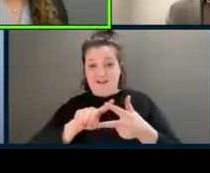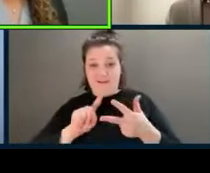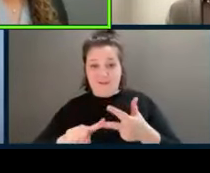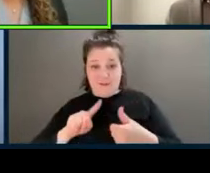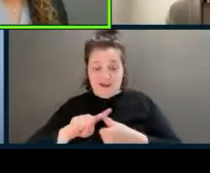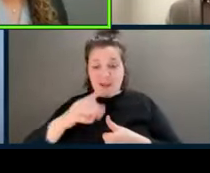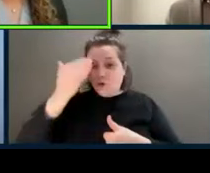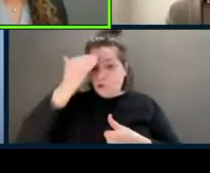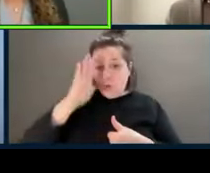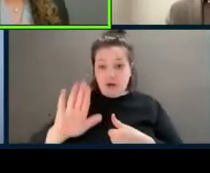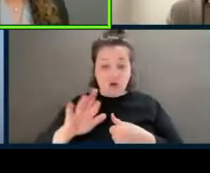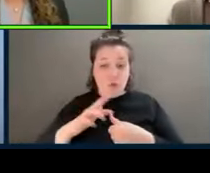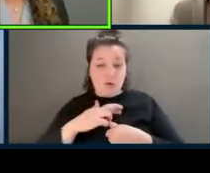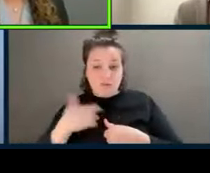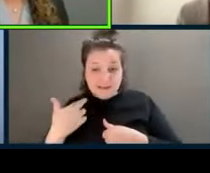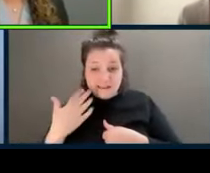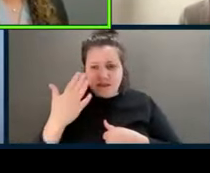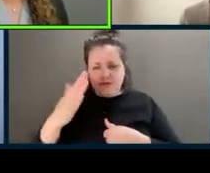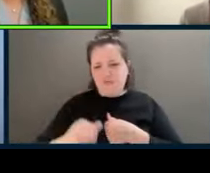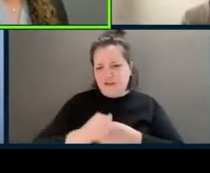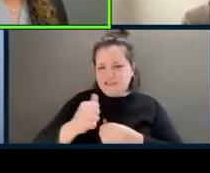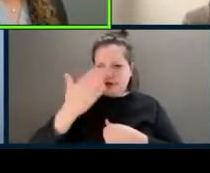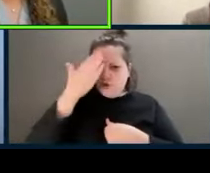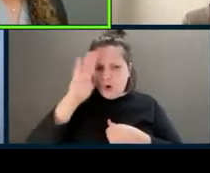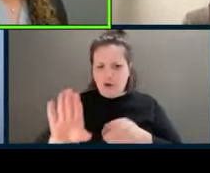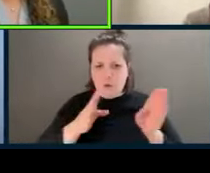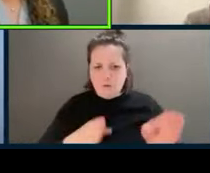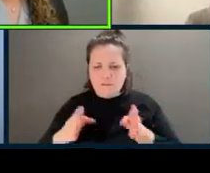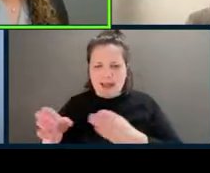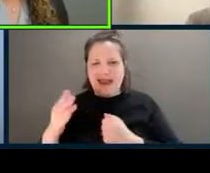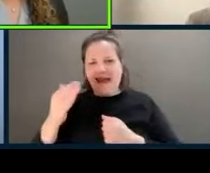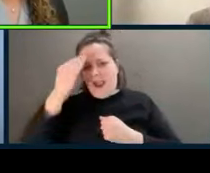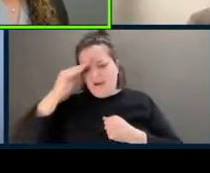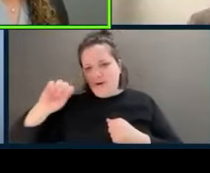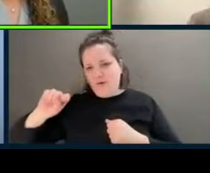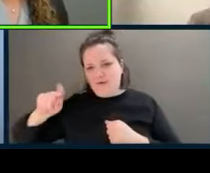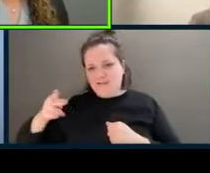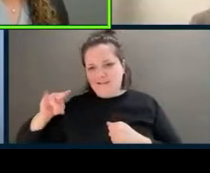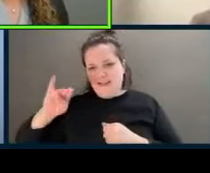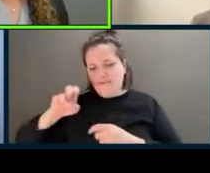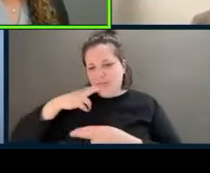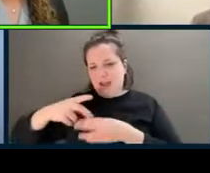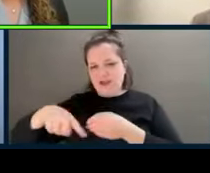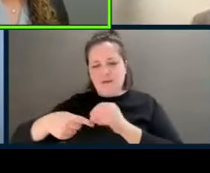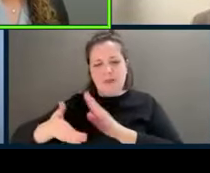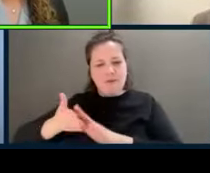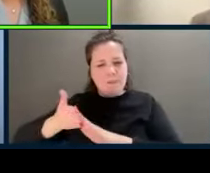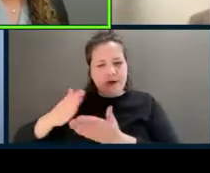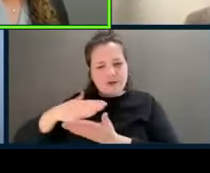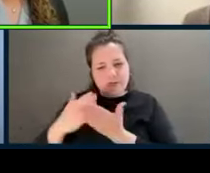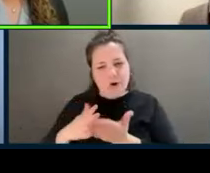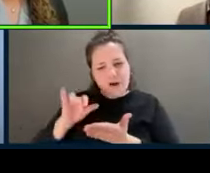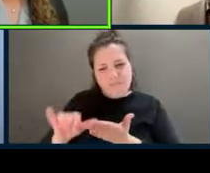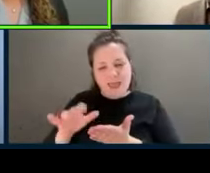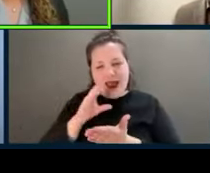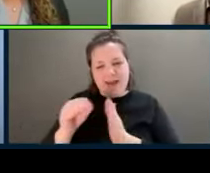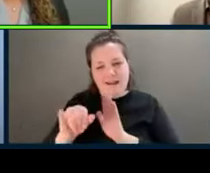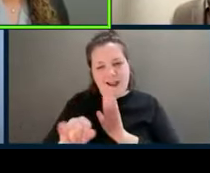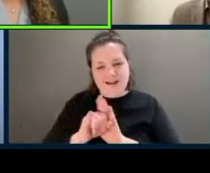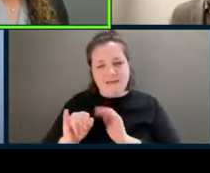knowing your risk and your plan. I know Stephanie talked about the organizational side of that a little bit, about reaching out and identifying particularly